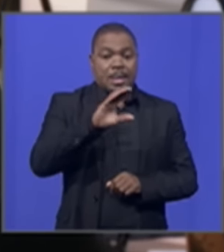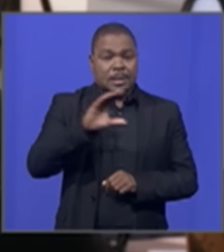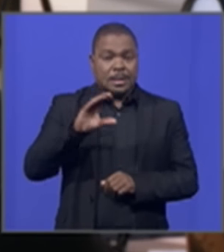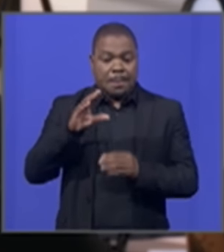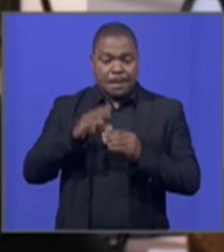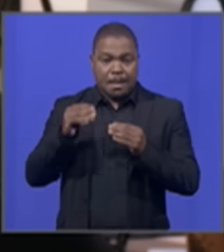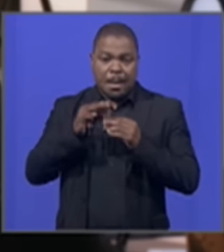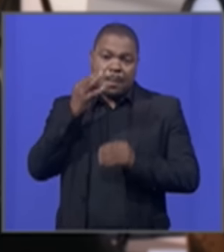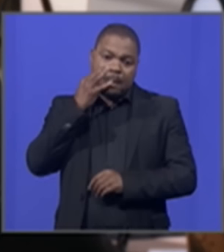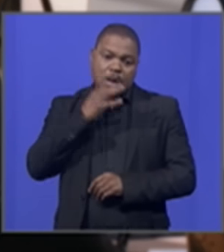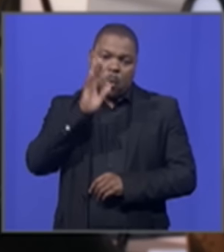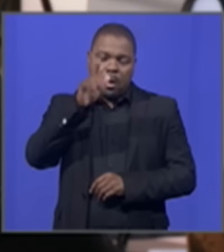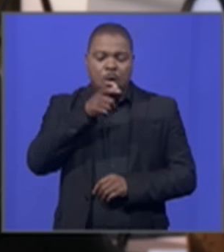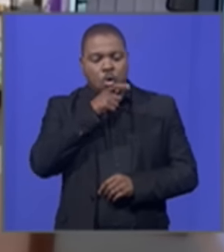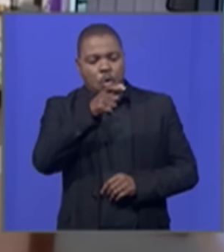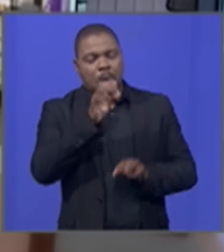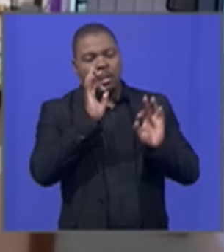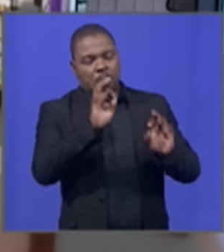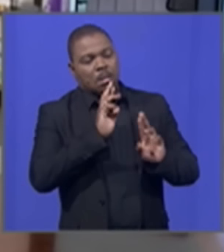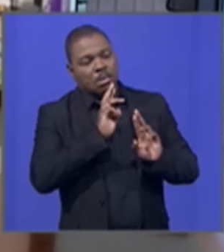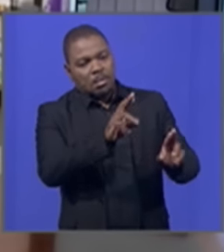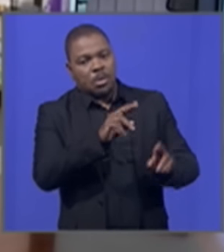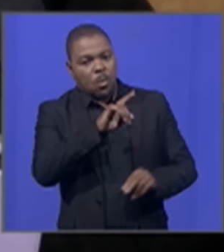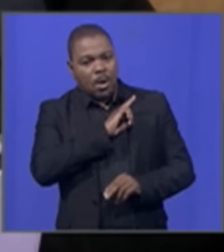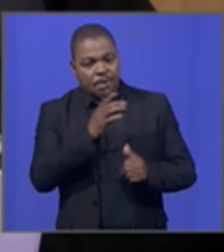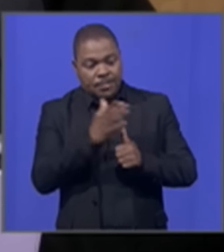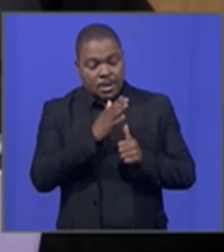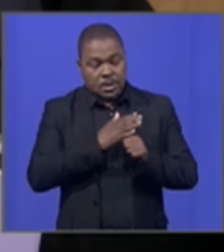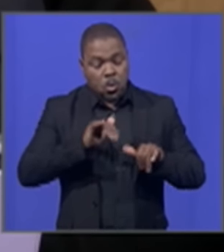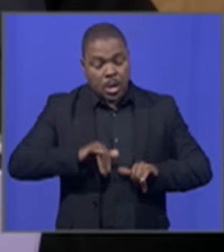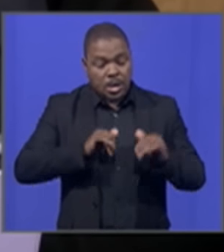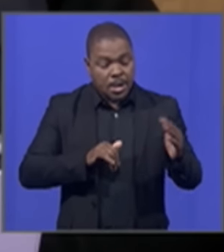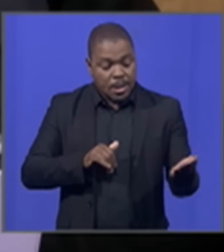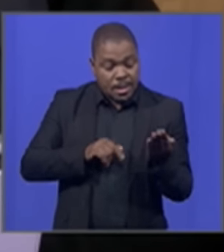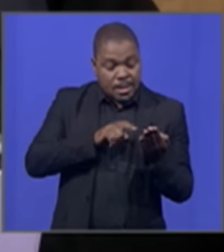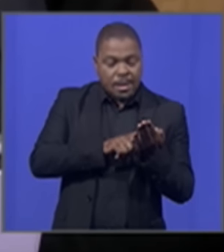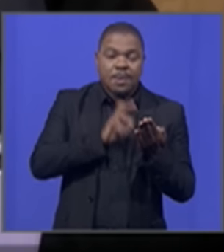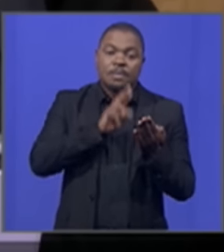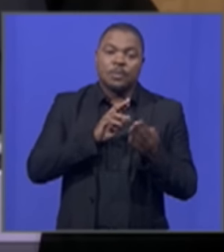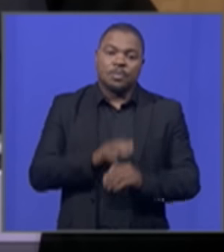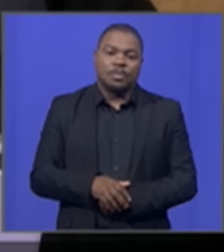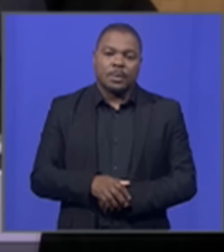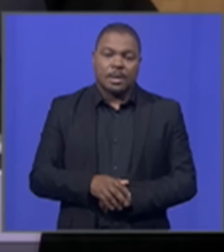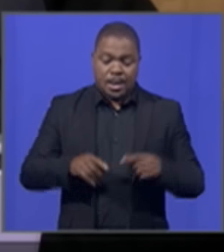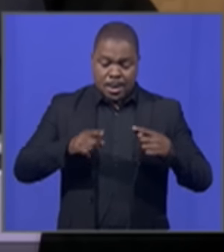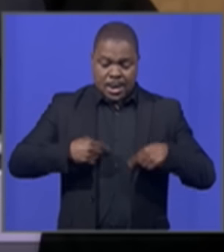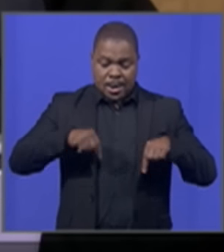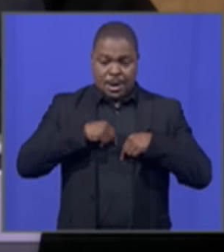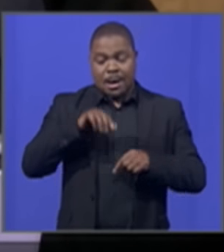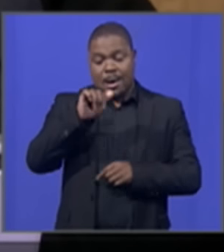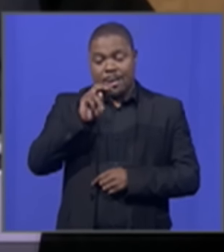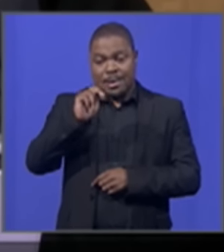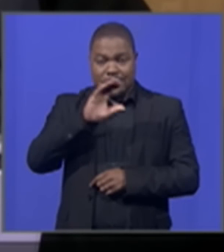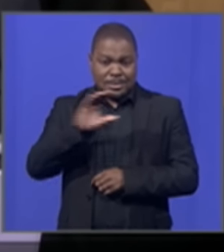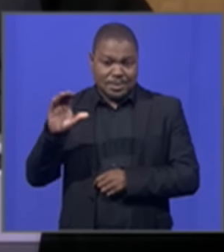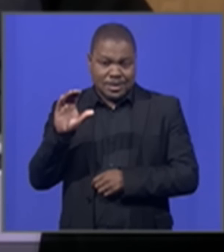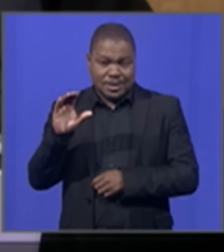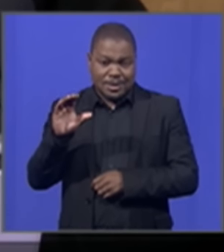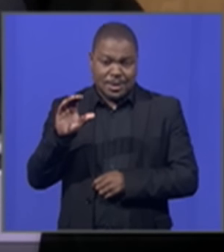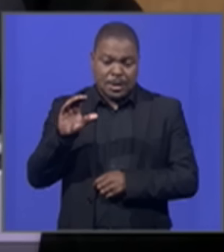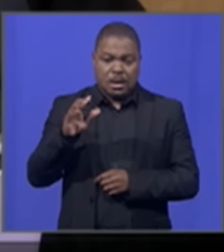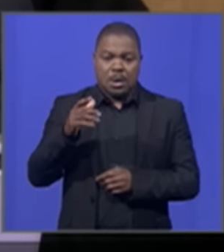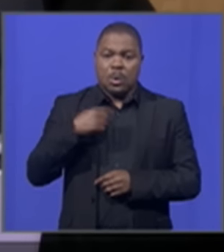tla neelana ka tshwaelo e maleba morago ga go newa pegelo. Rona re le ANC ga re kgone go ka khatelela